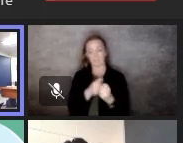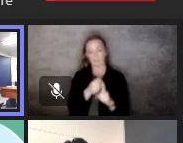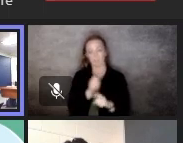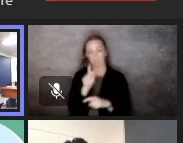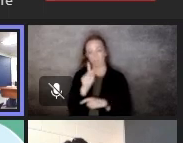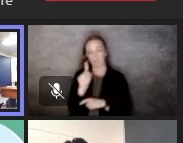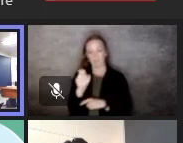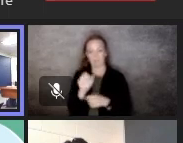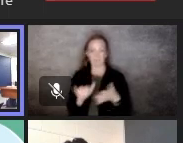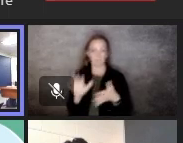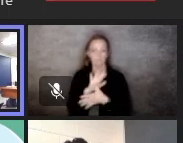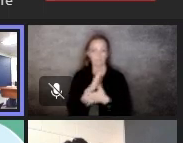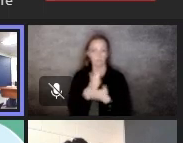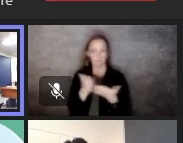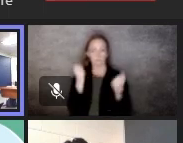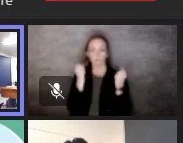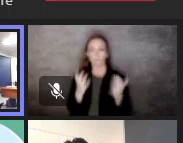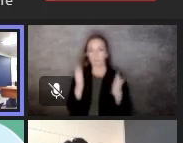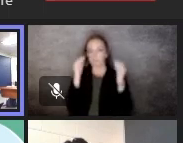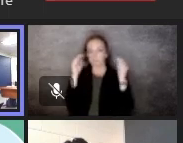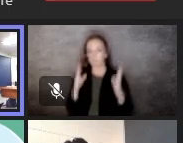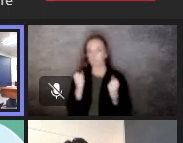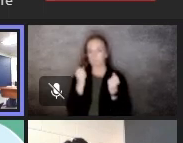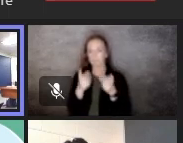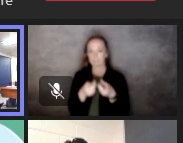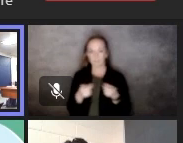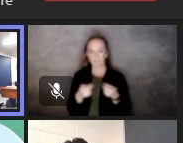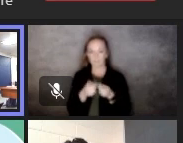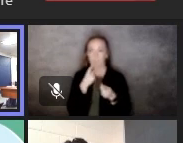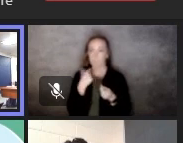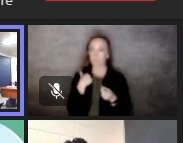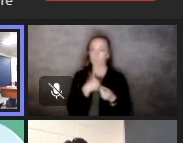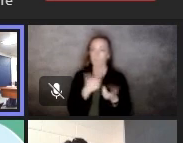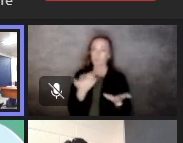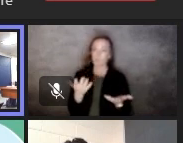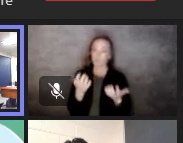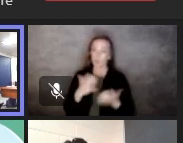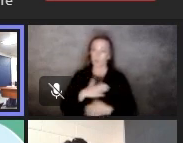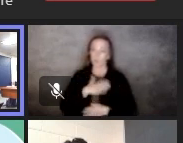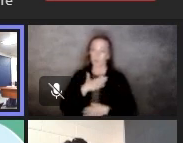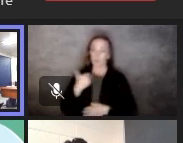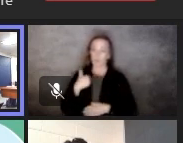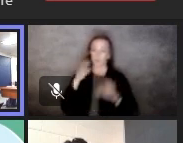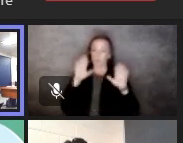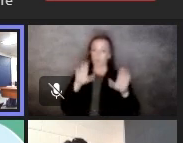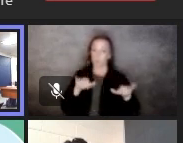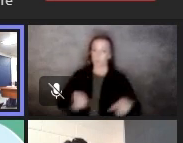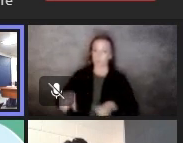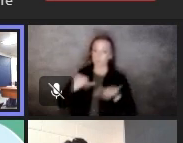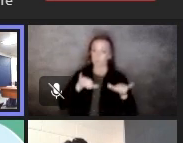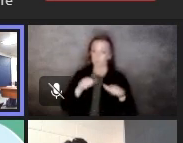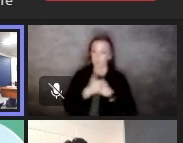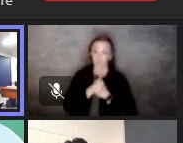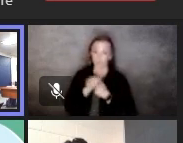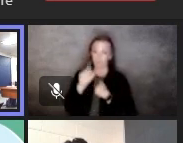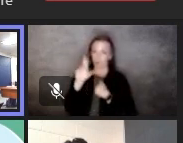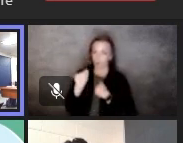because so many teachers and so many districts are saying, well, we're glad we have these wonderful standards. We love art, but